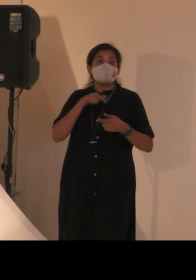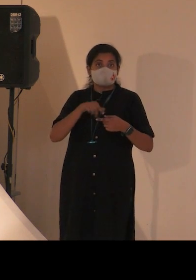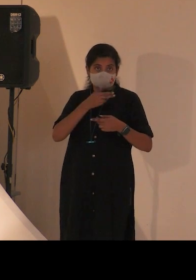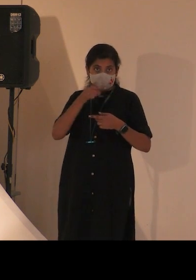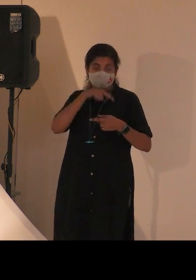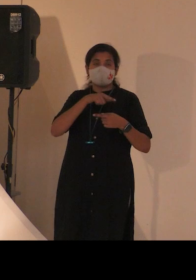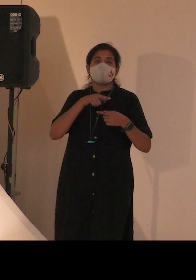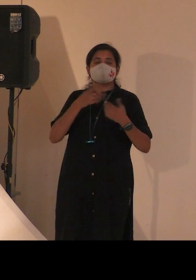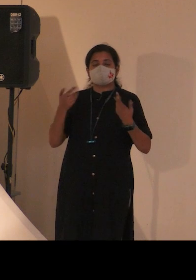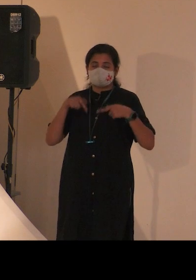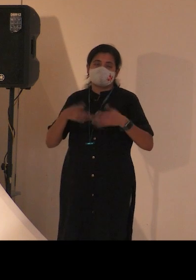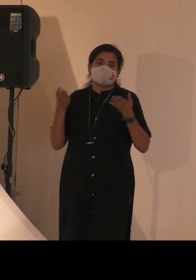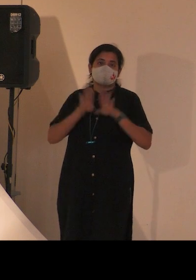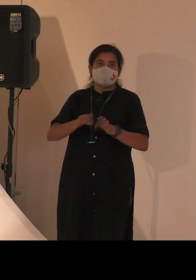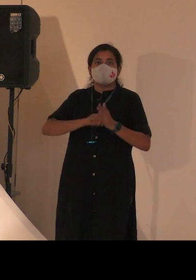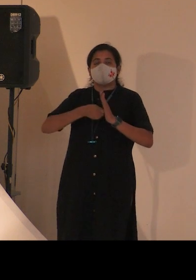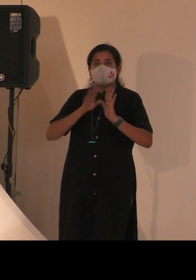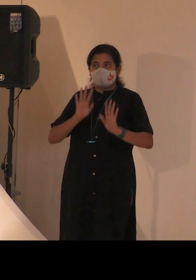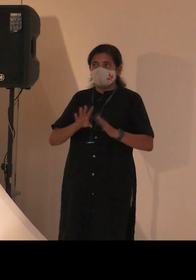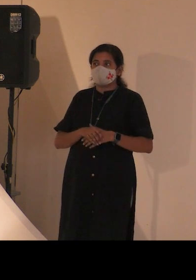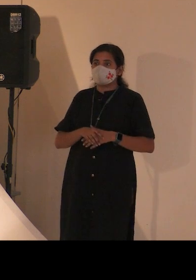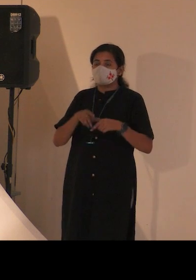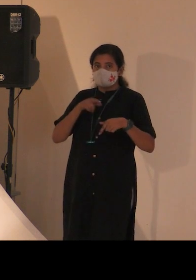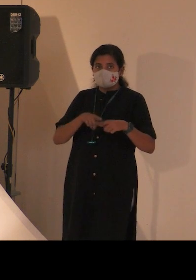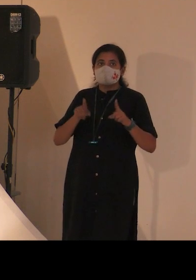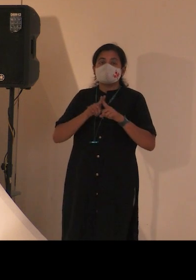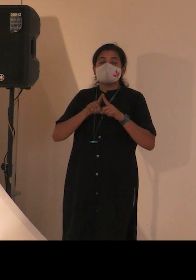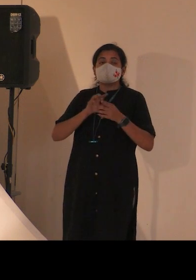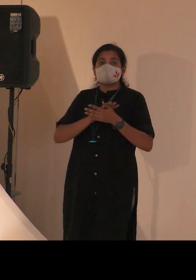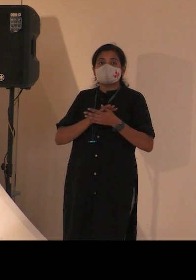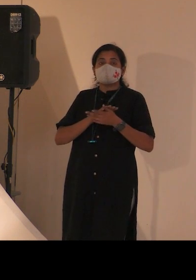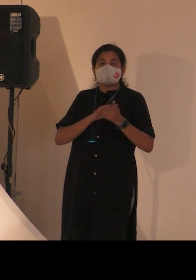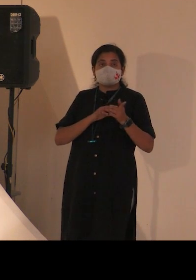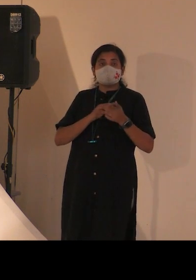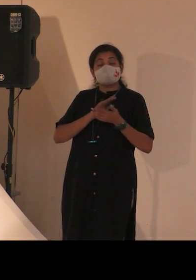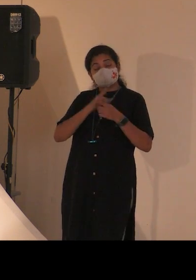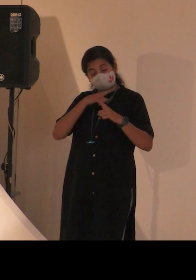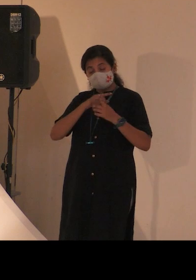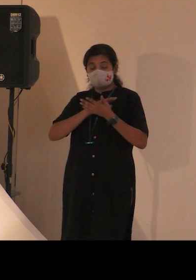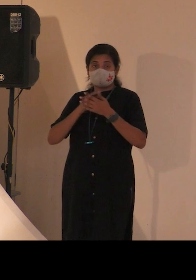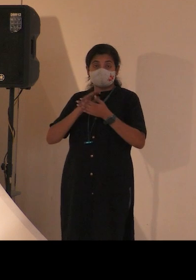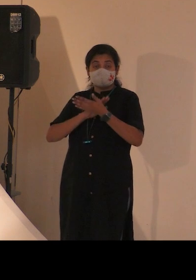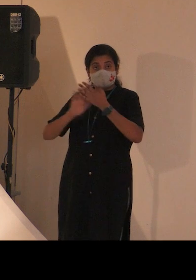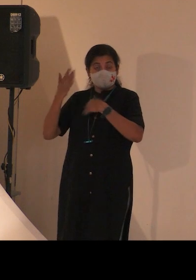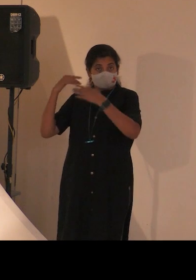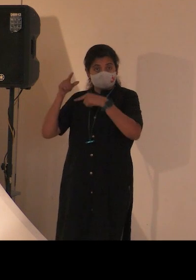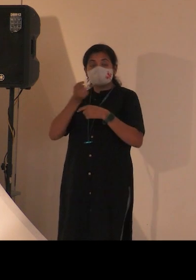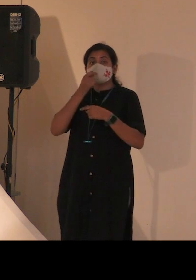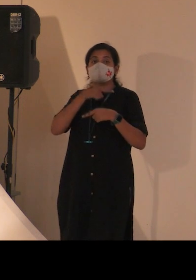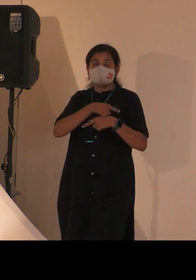the Museum Block, where the institutional museum as well as the History of Medicine Museum, along with the Health